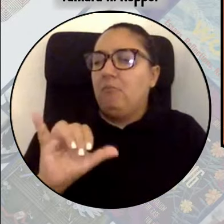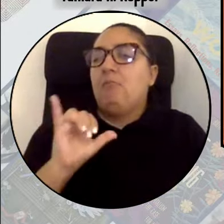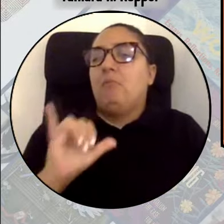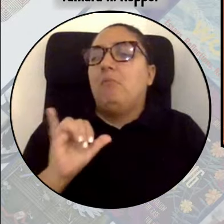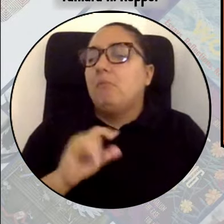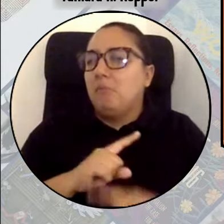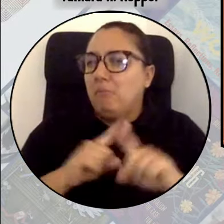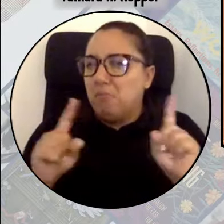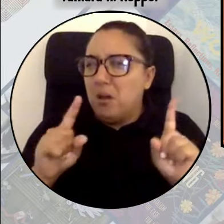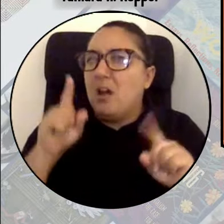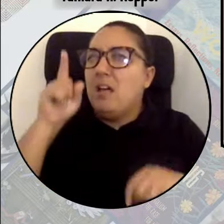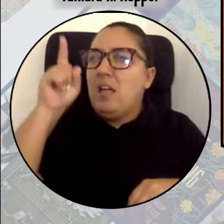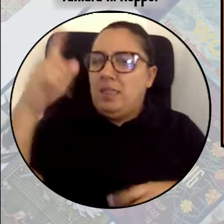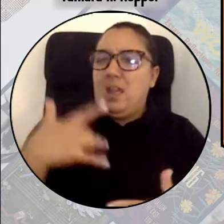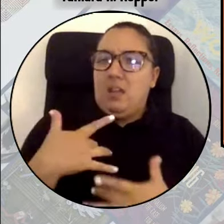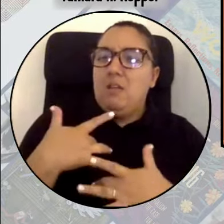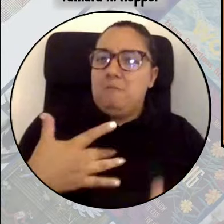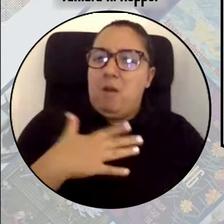the enforcement agencies.